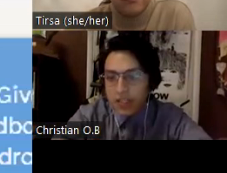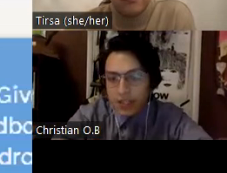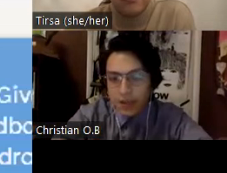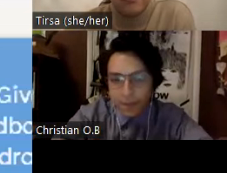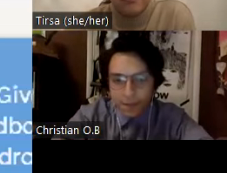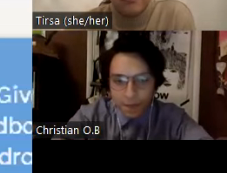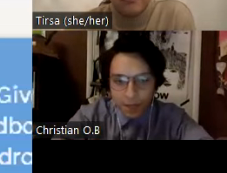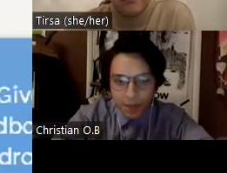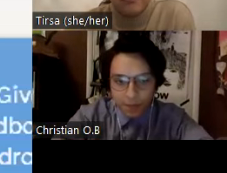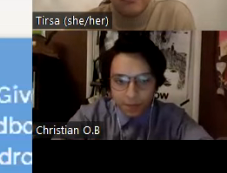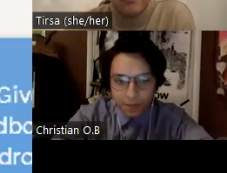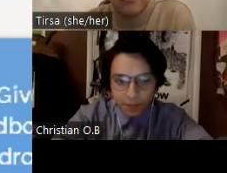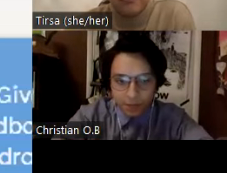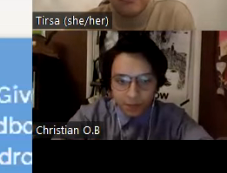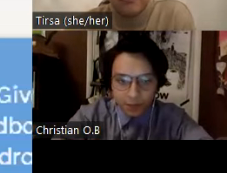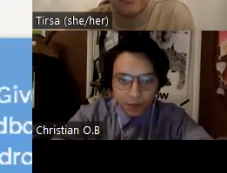next phase.